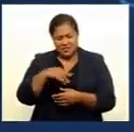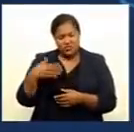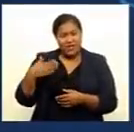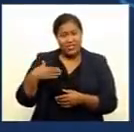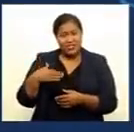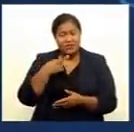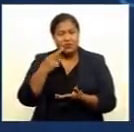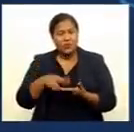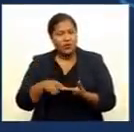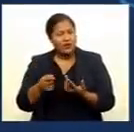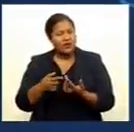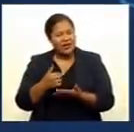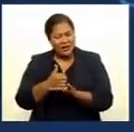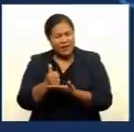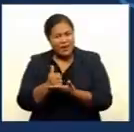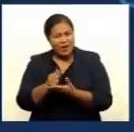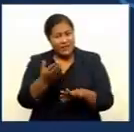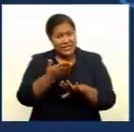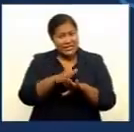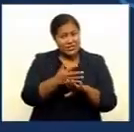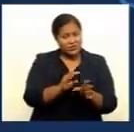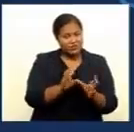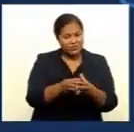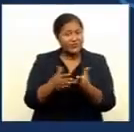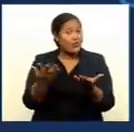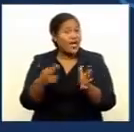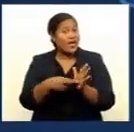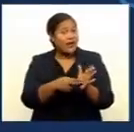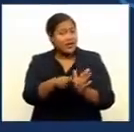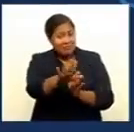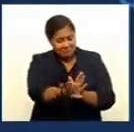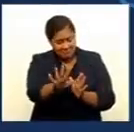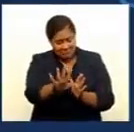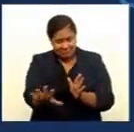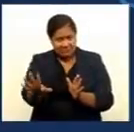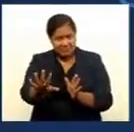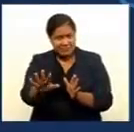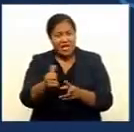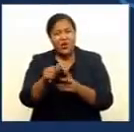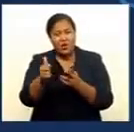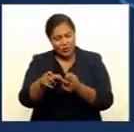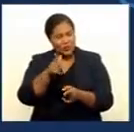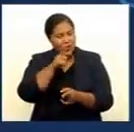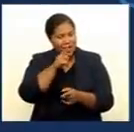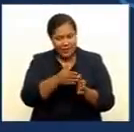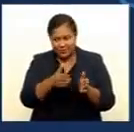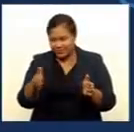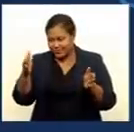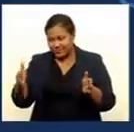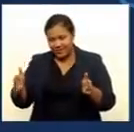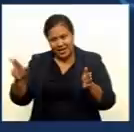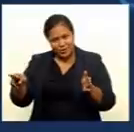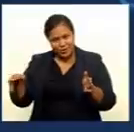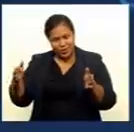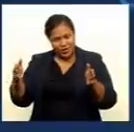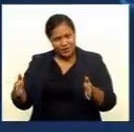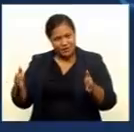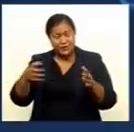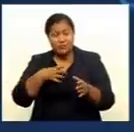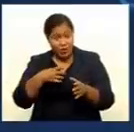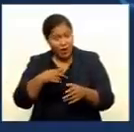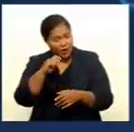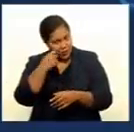has recorded a number of new infections in the Nandi area as well as the Lamino-Sori zone. More cases are also